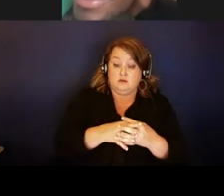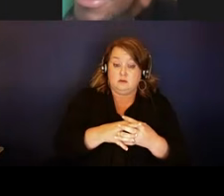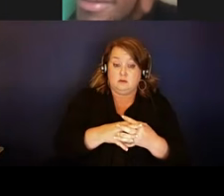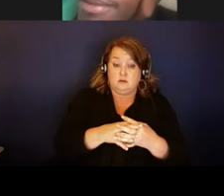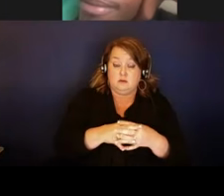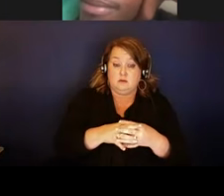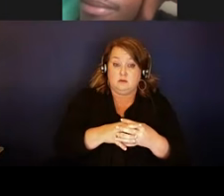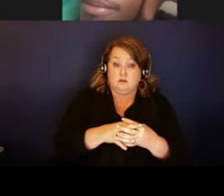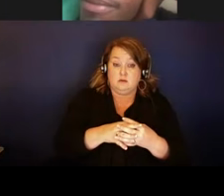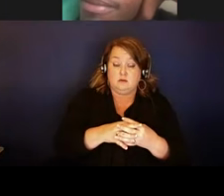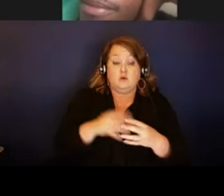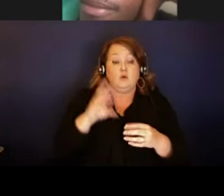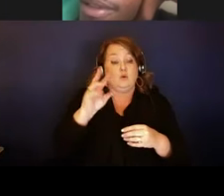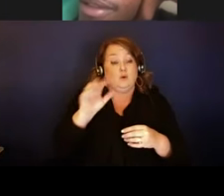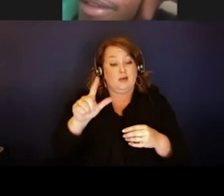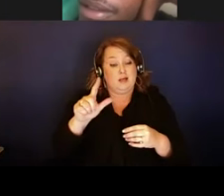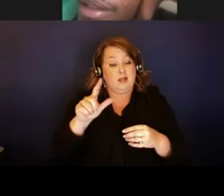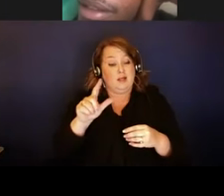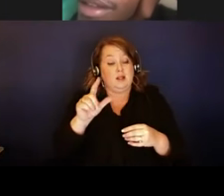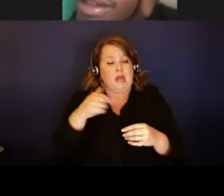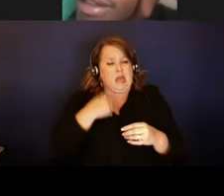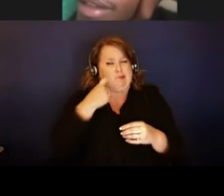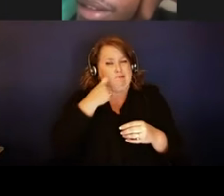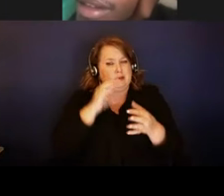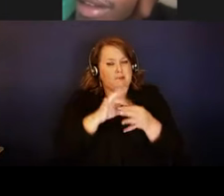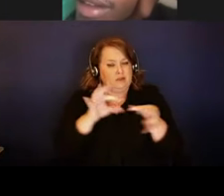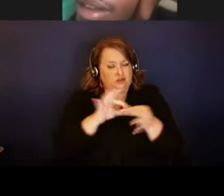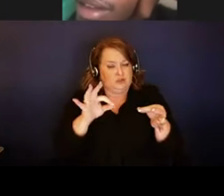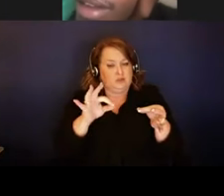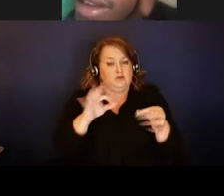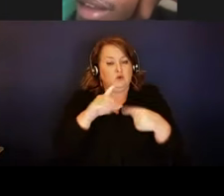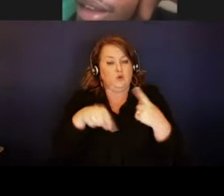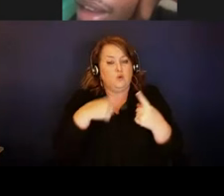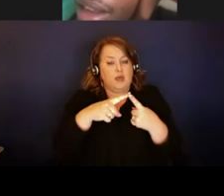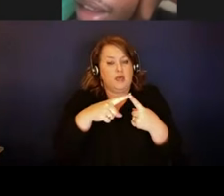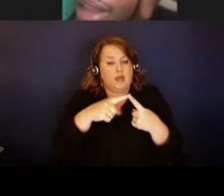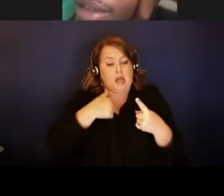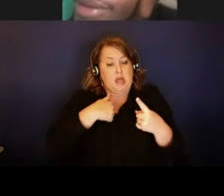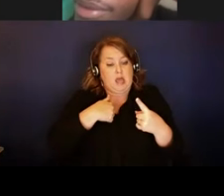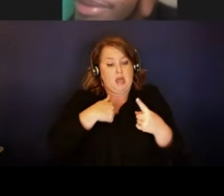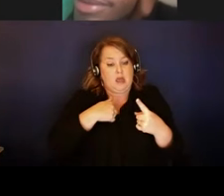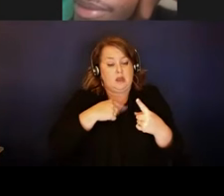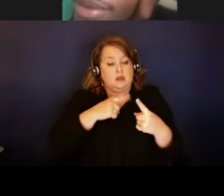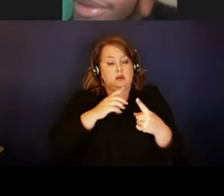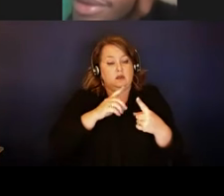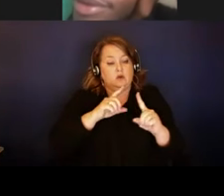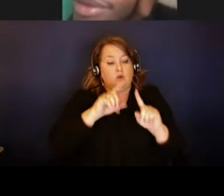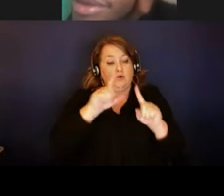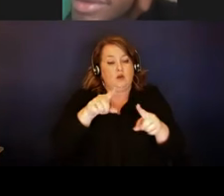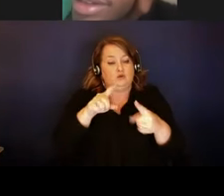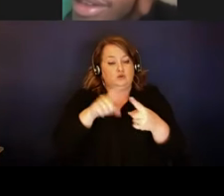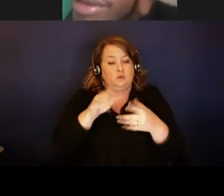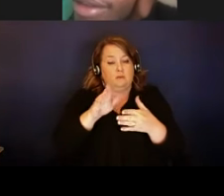well? Well, like I mentioned before, when I went through Partners and Policy